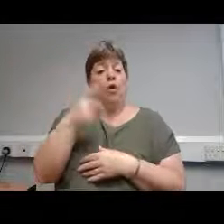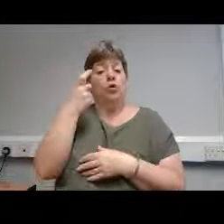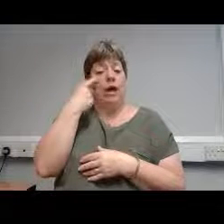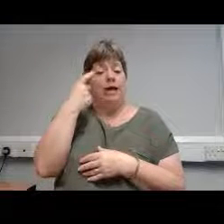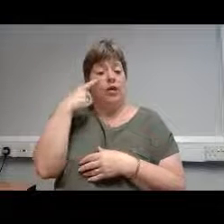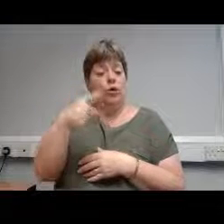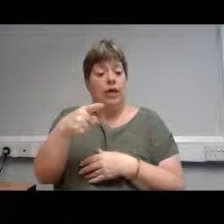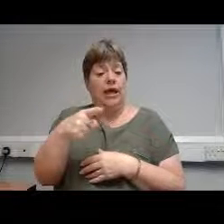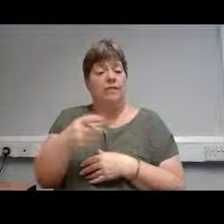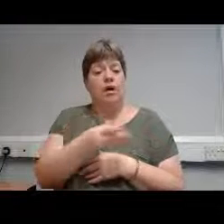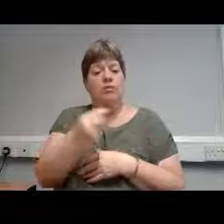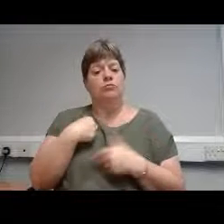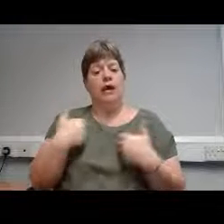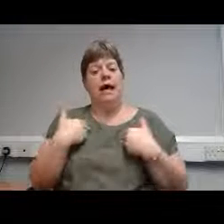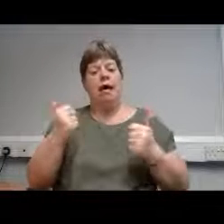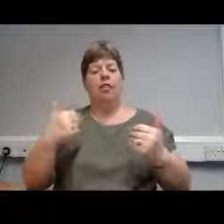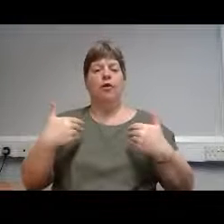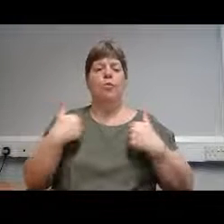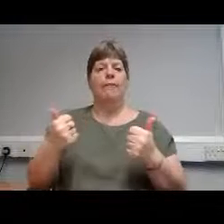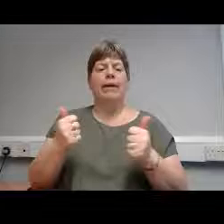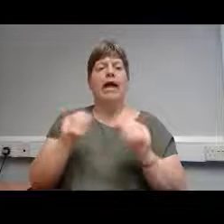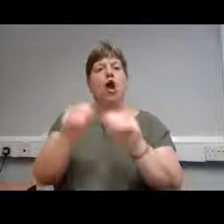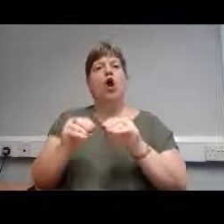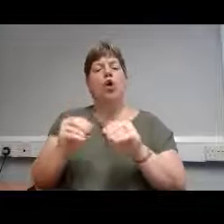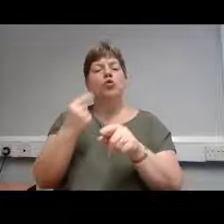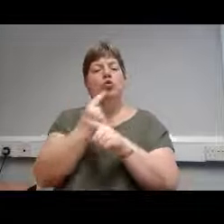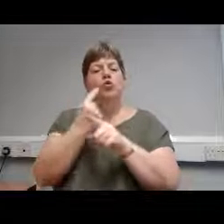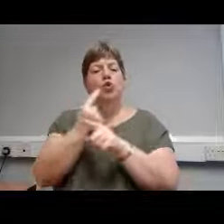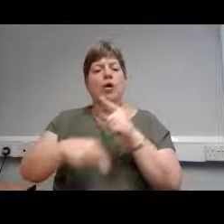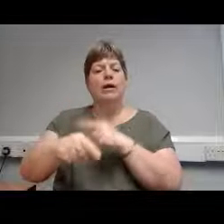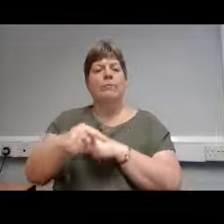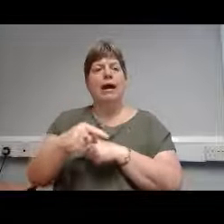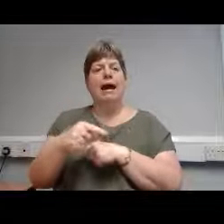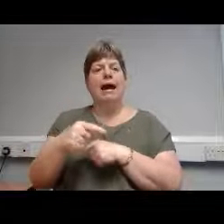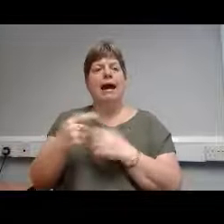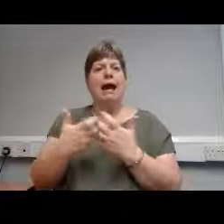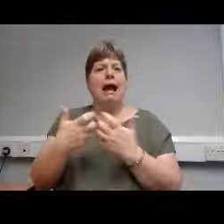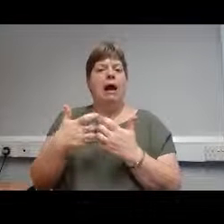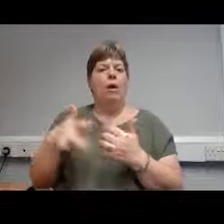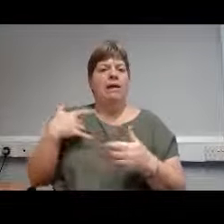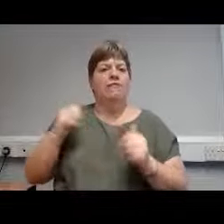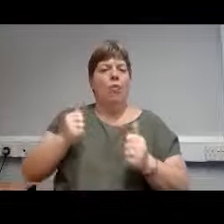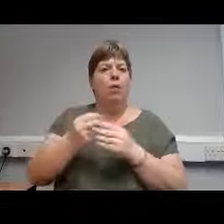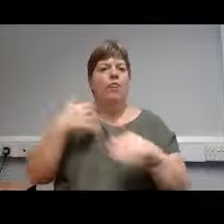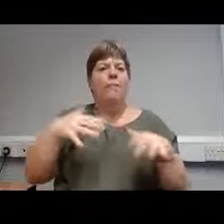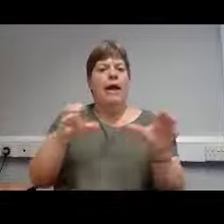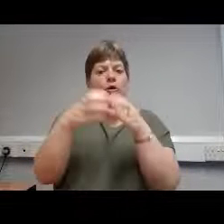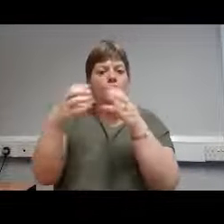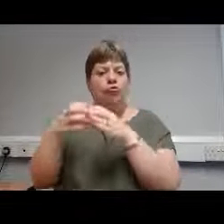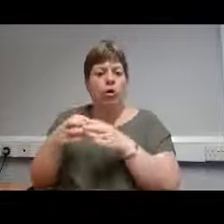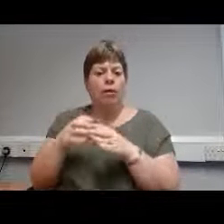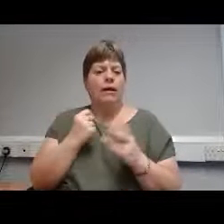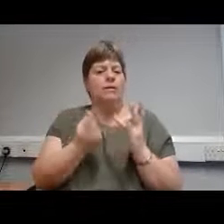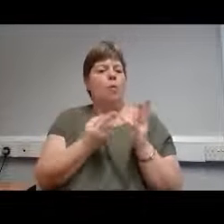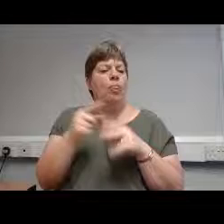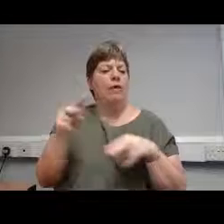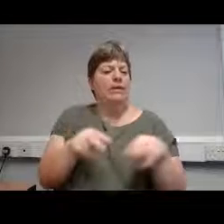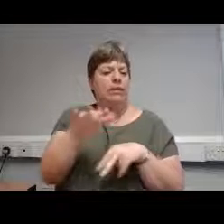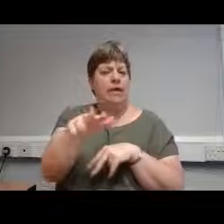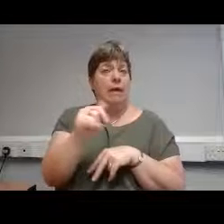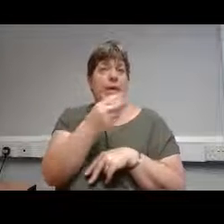some of our health and wellbeing coaches talking around the Lister House Live Well with Pain group, and there are a few other videos on there that might